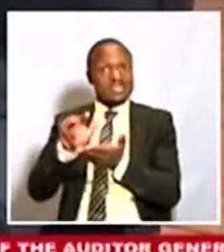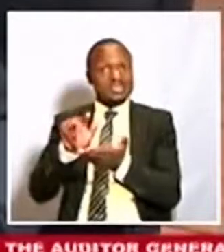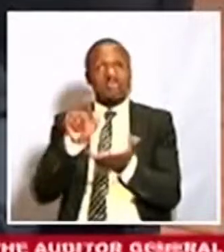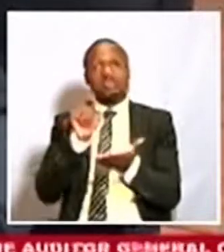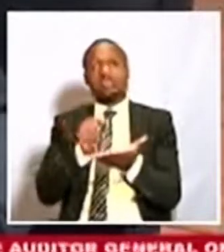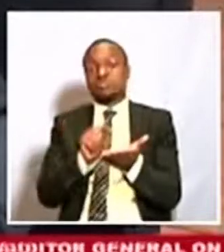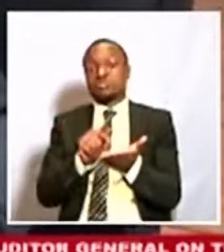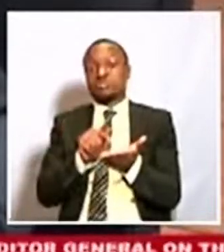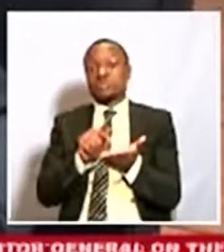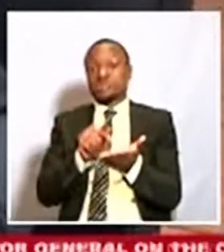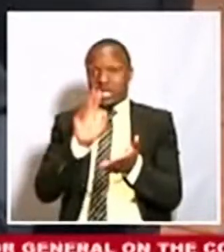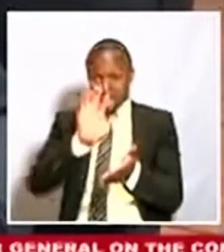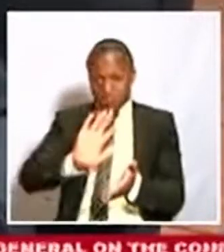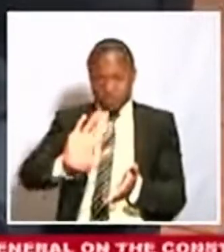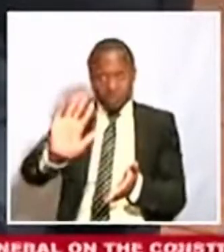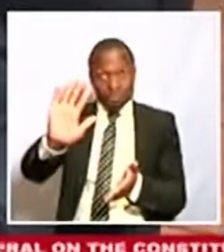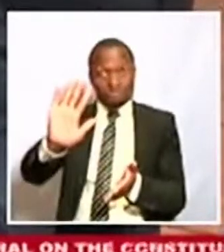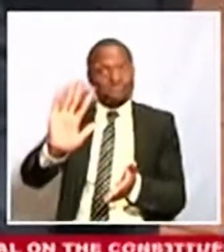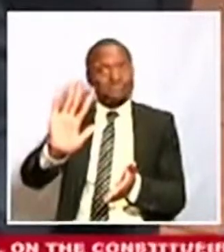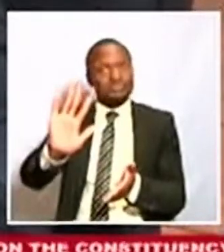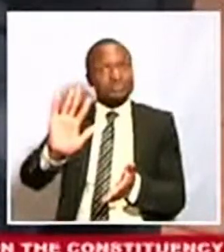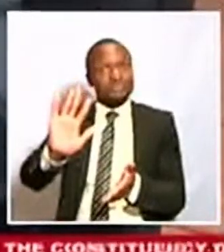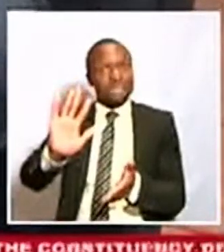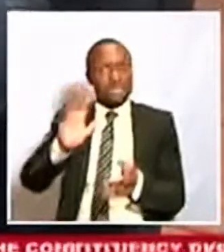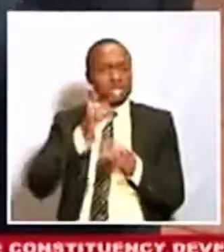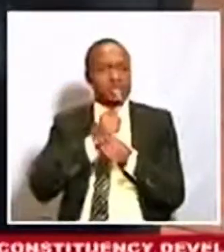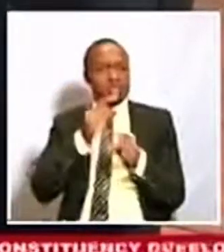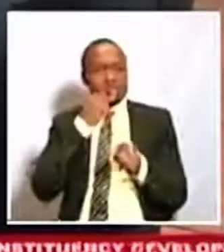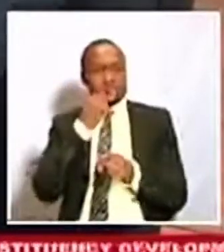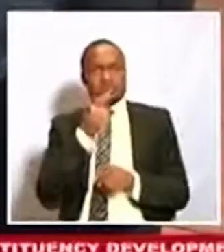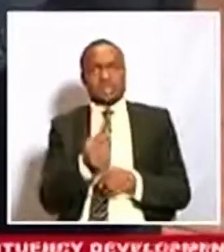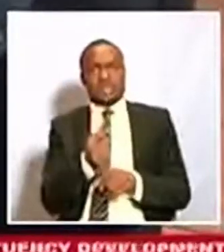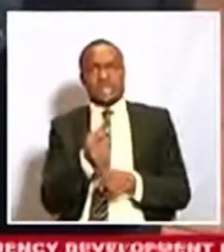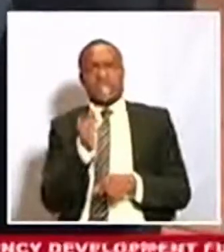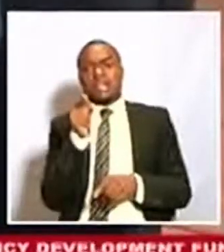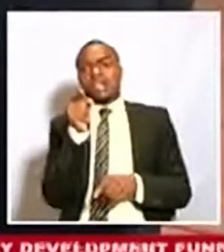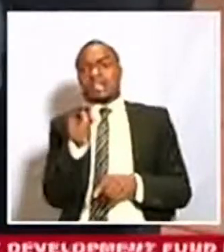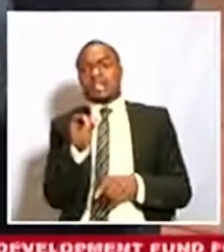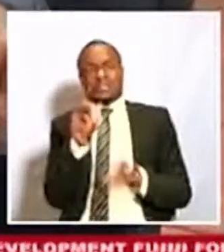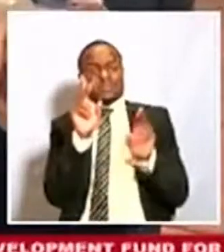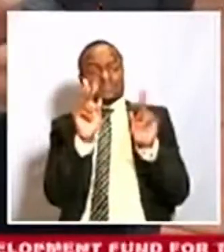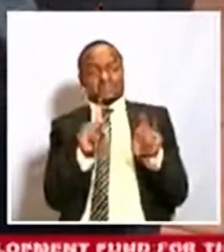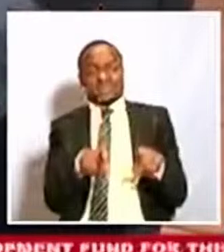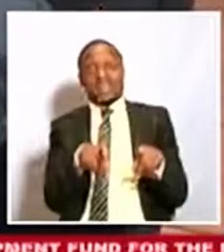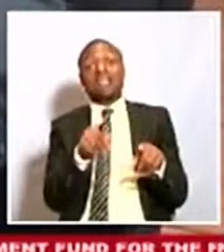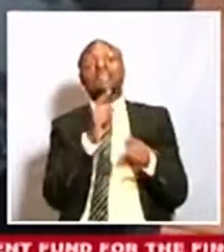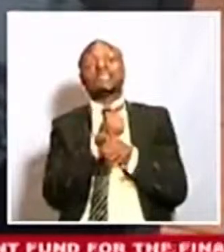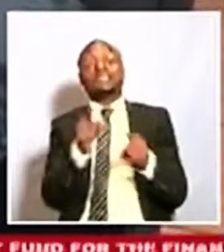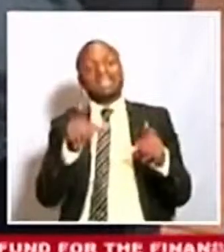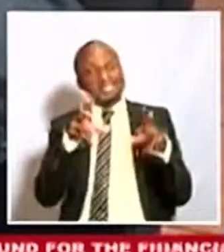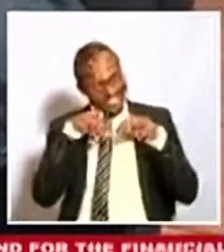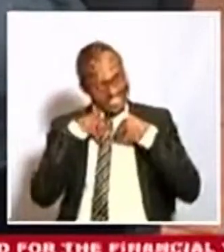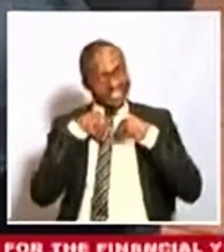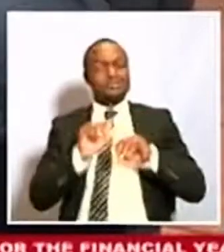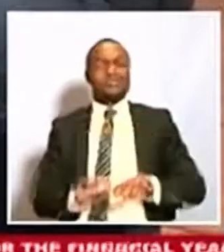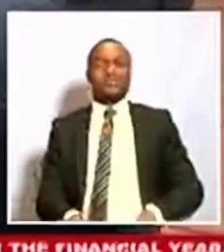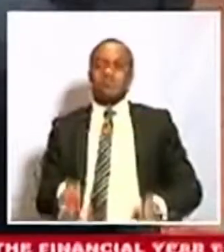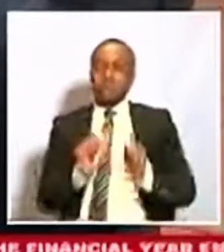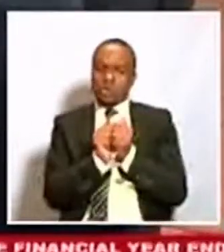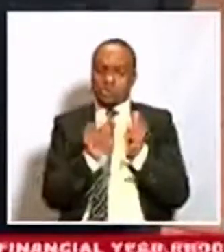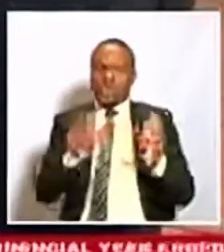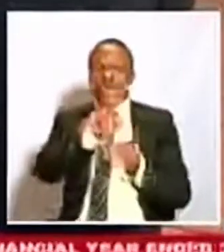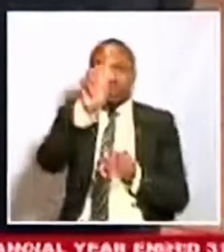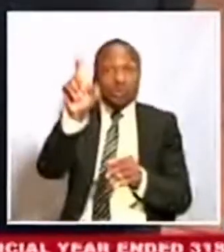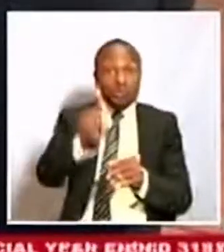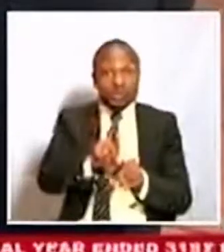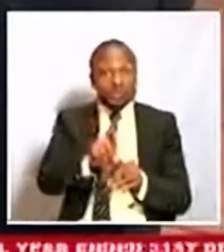signatures belong to you. It's like they are just telling that particular person to say, just acknowledge, without